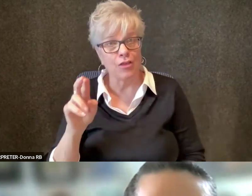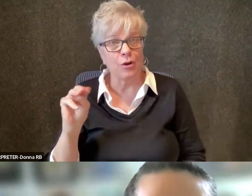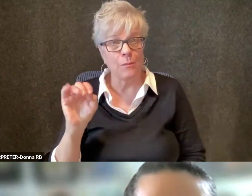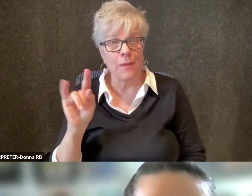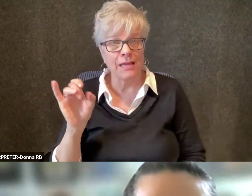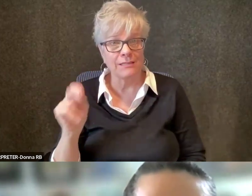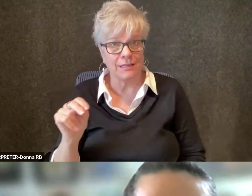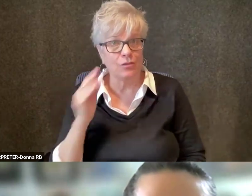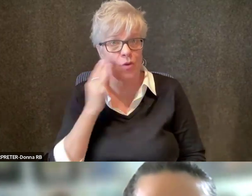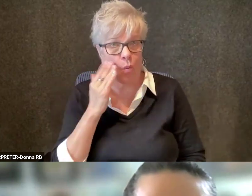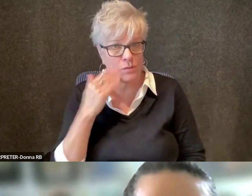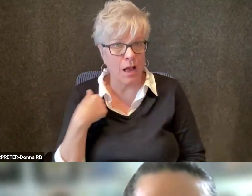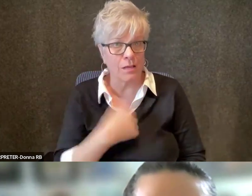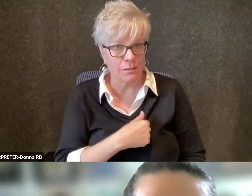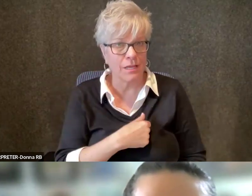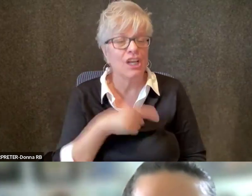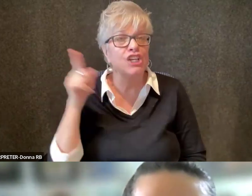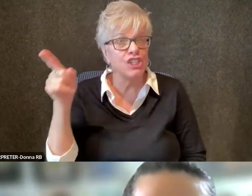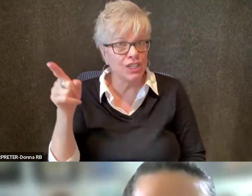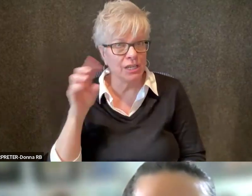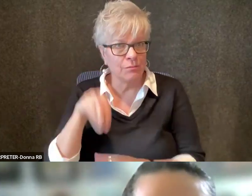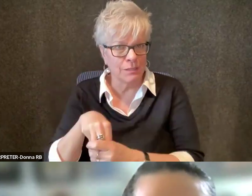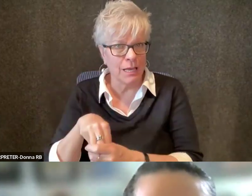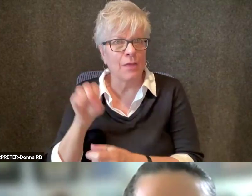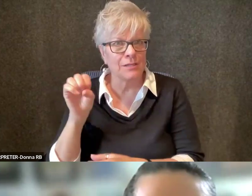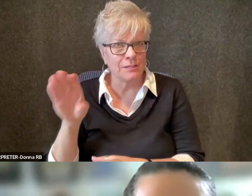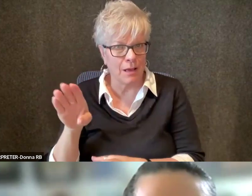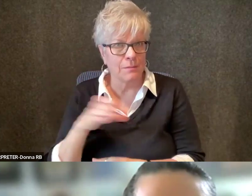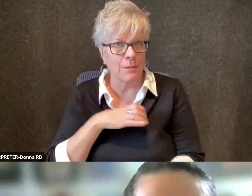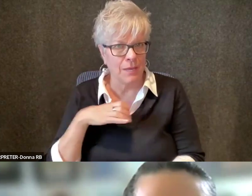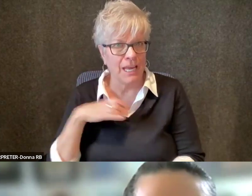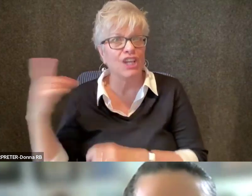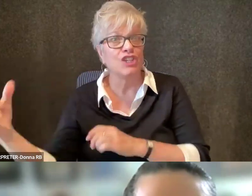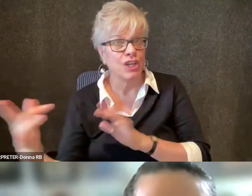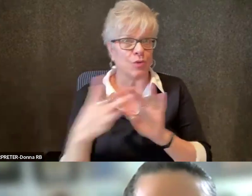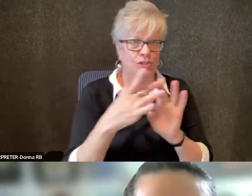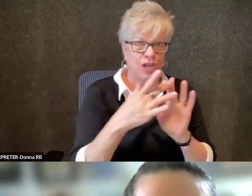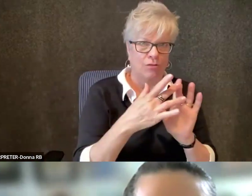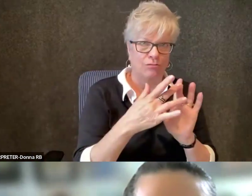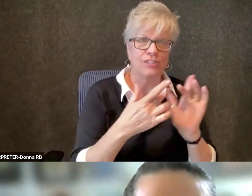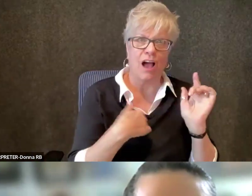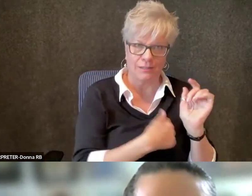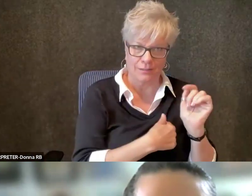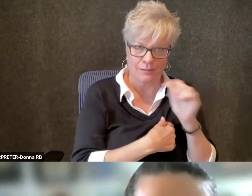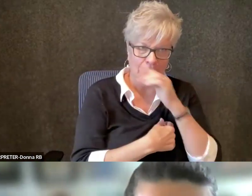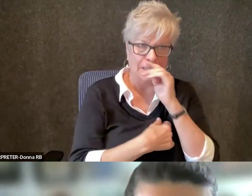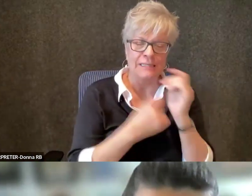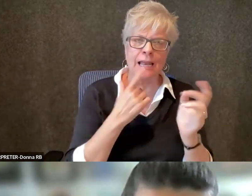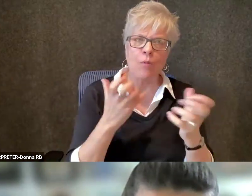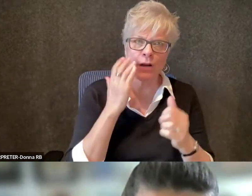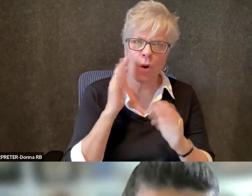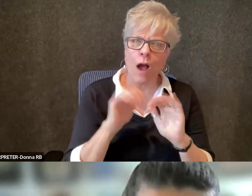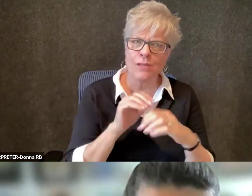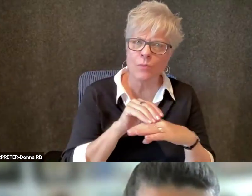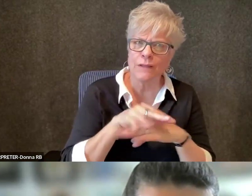familiar with us, she was on the subcommittee for this bill, and she reached out and said, I really want to know how this